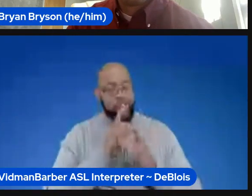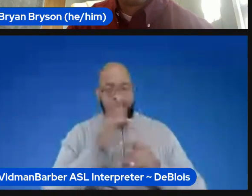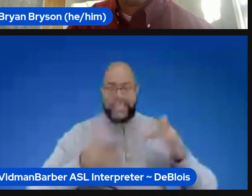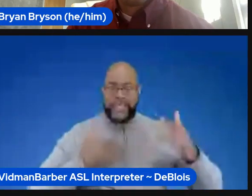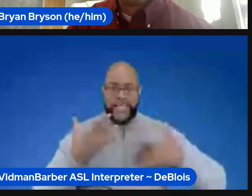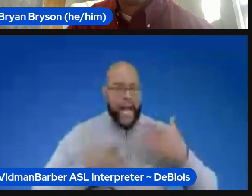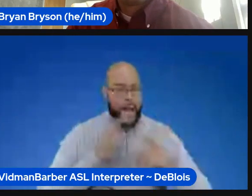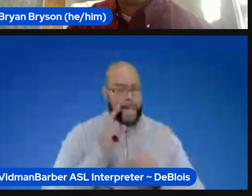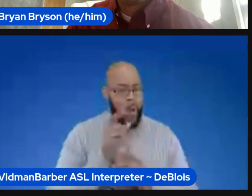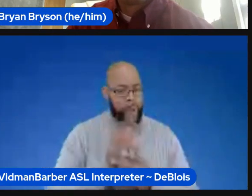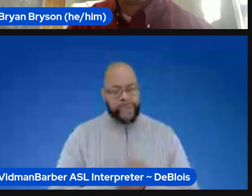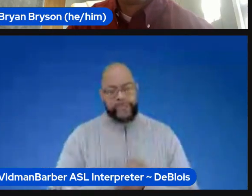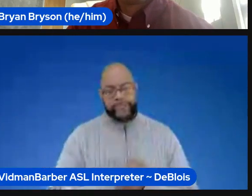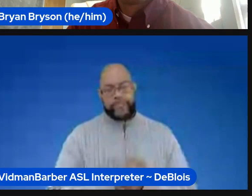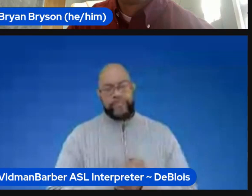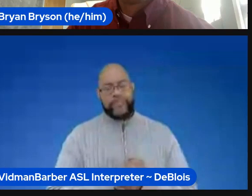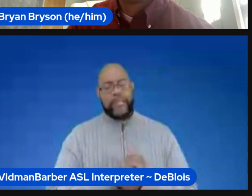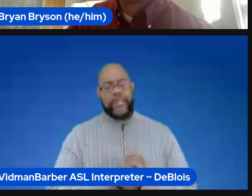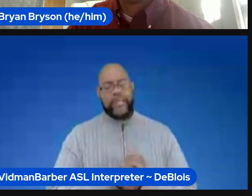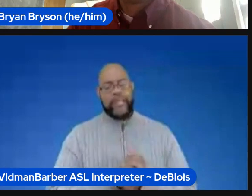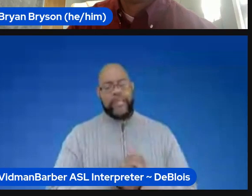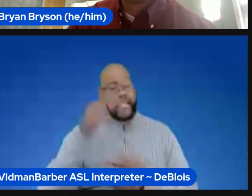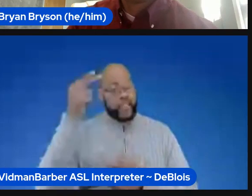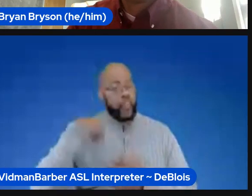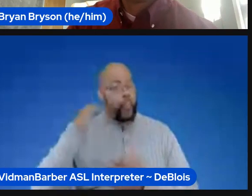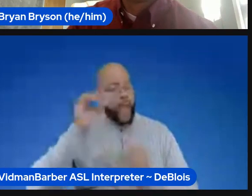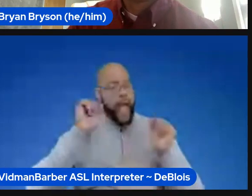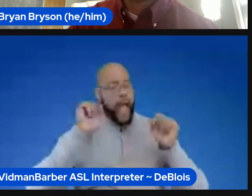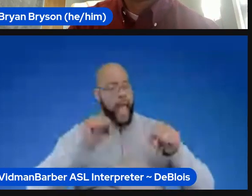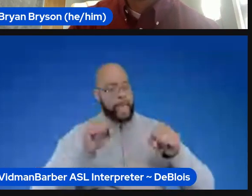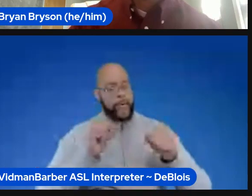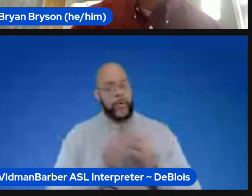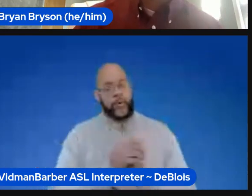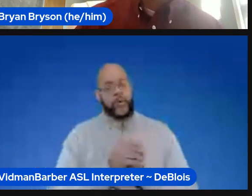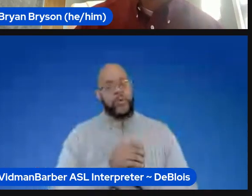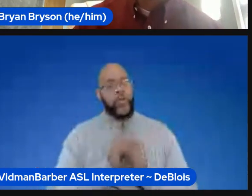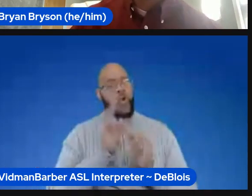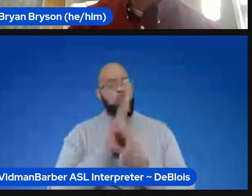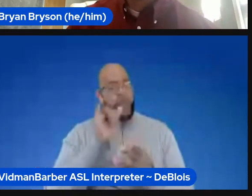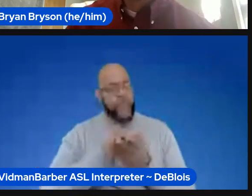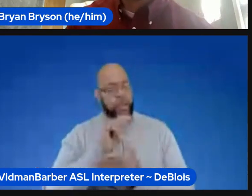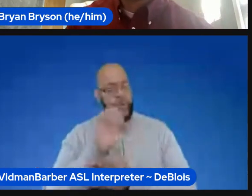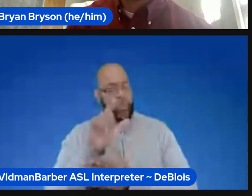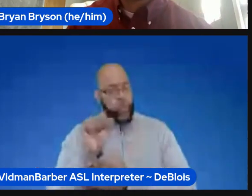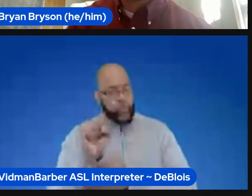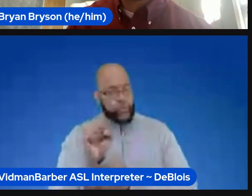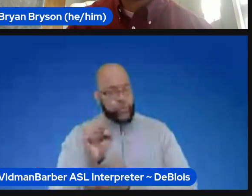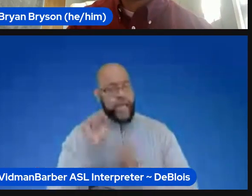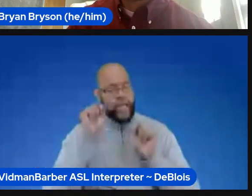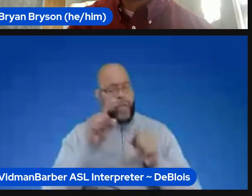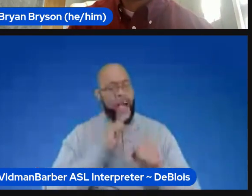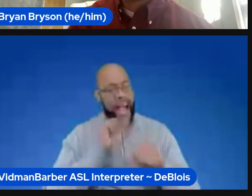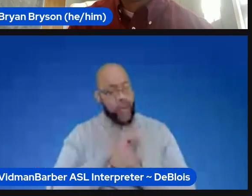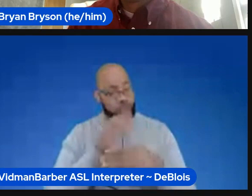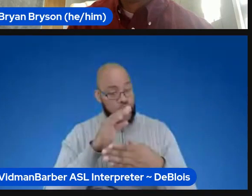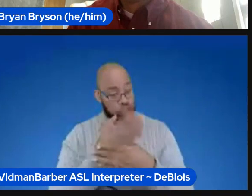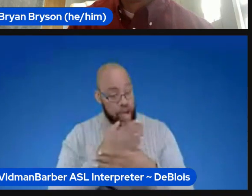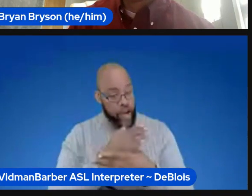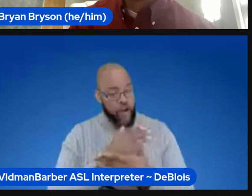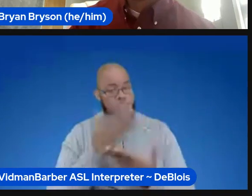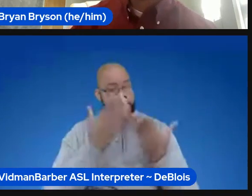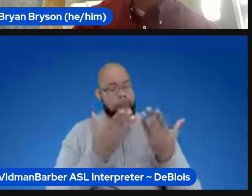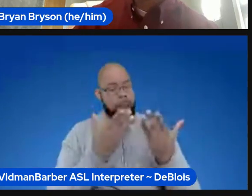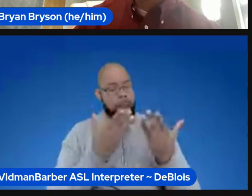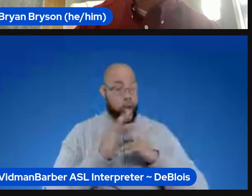moment in history where we're going to be able to use those tools. Can you actually share? Maybe it's